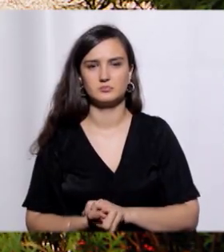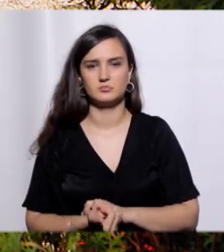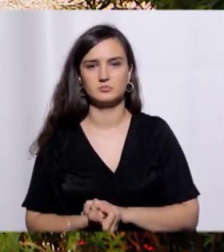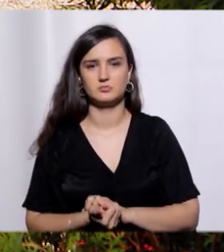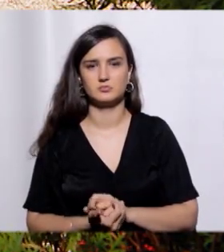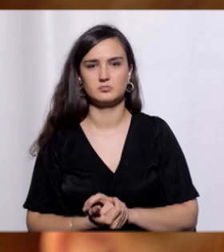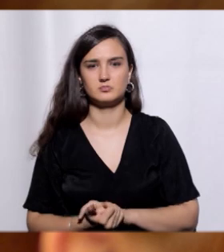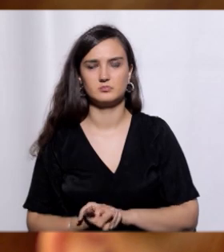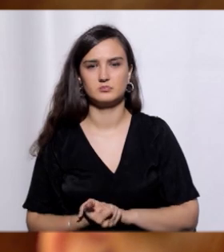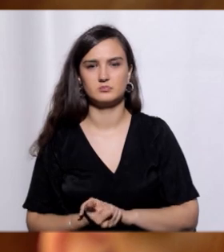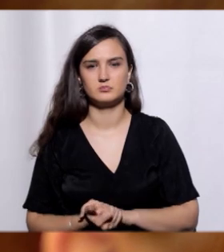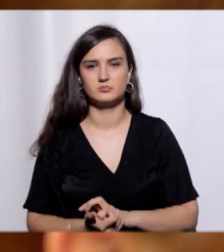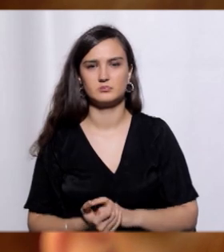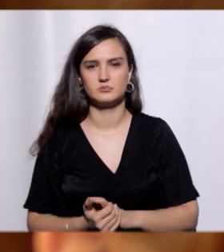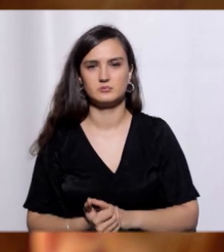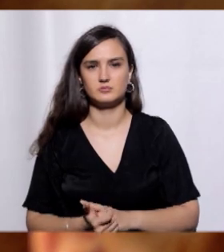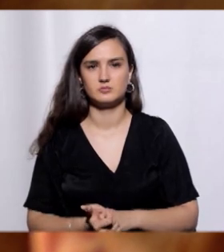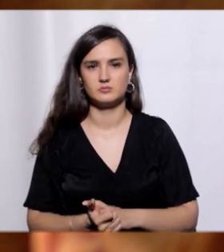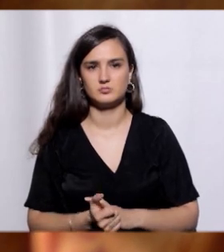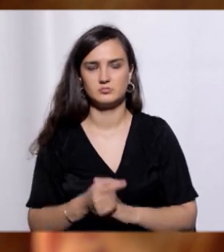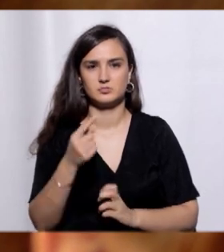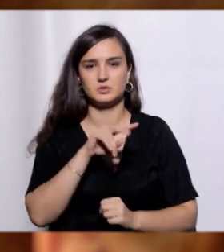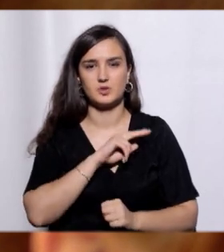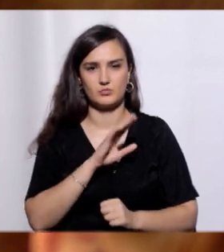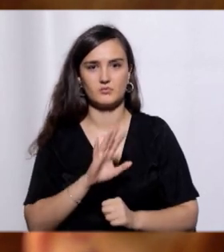She did not love him and she just followed her heart.